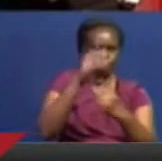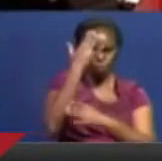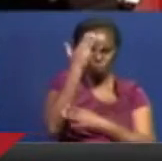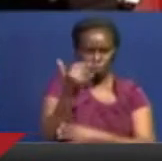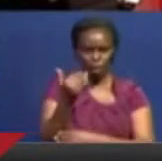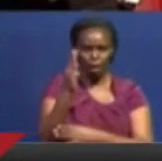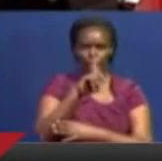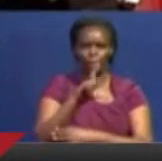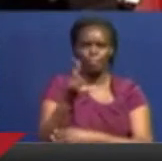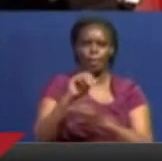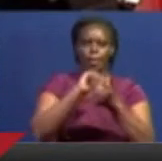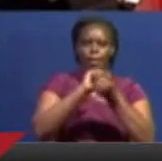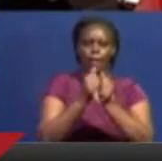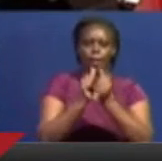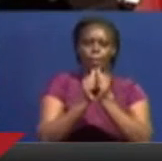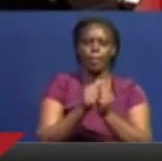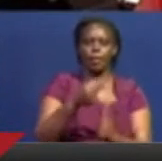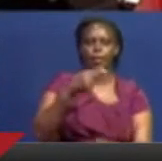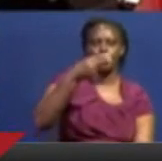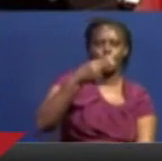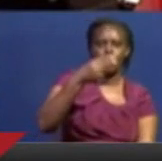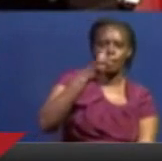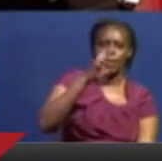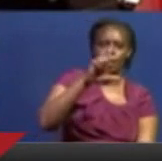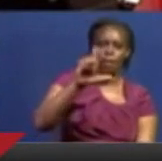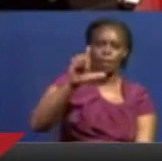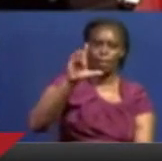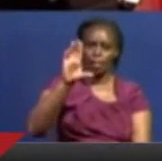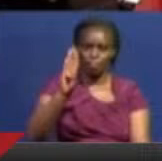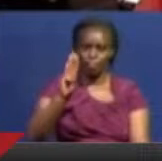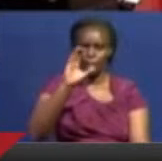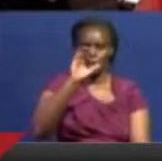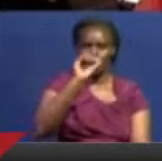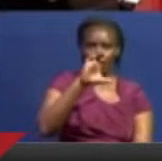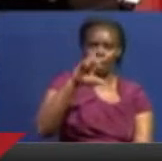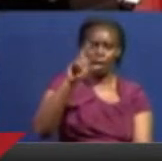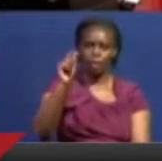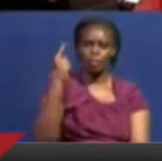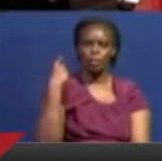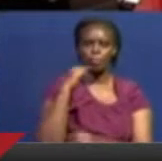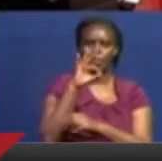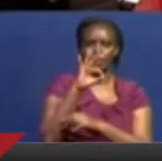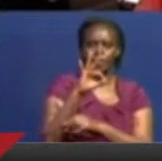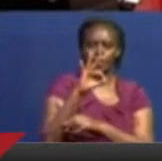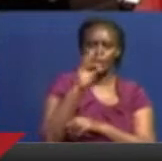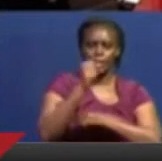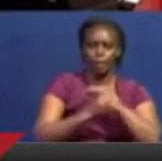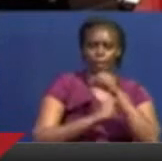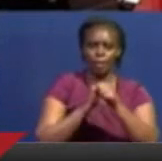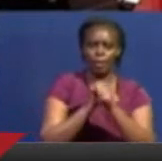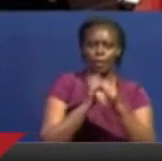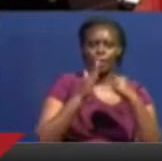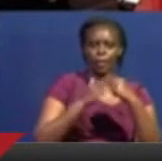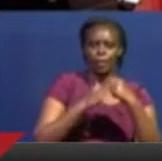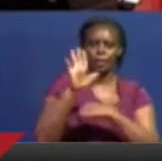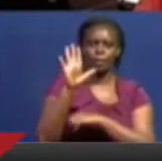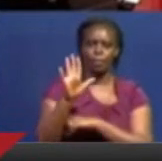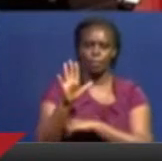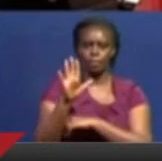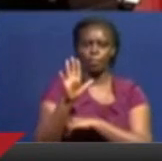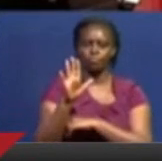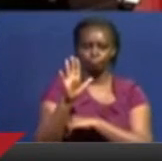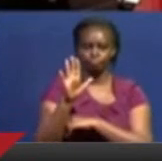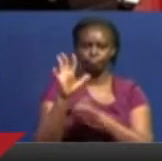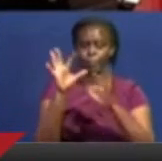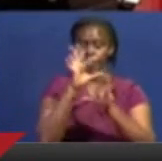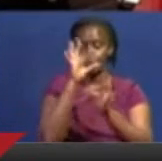of this bill is to amend the Higher Education Loans Board Act number 3 of 1995 to address